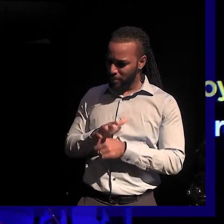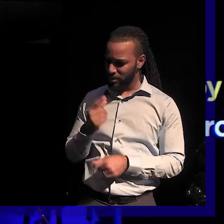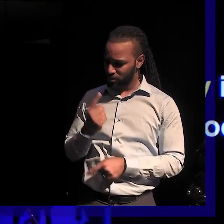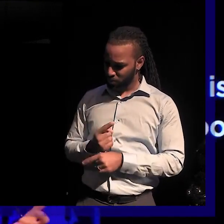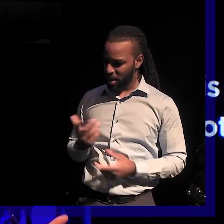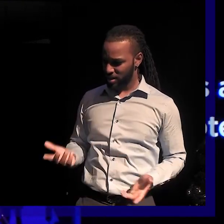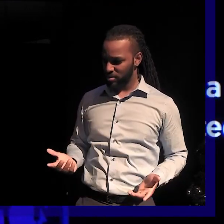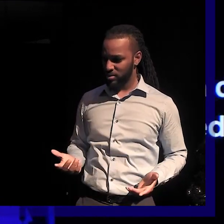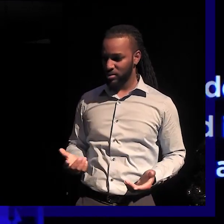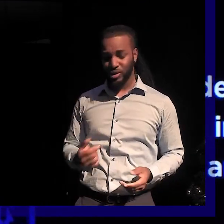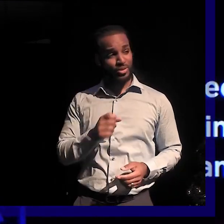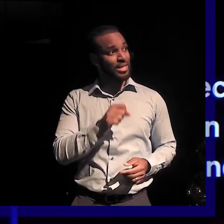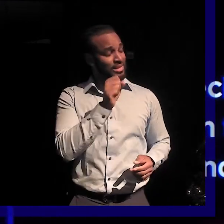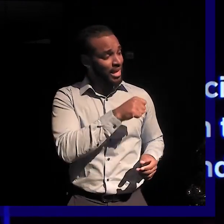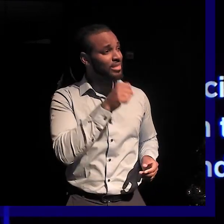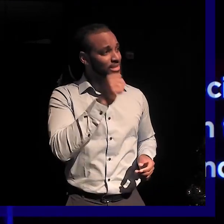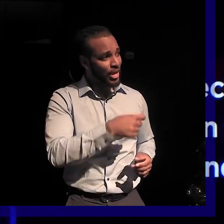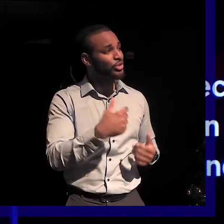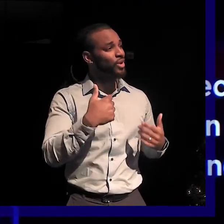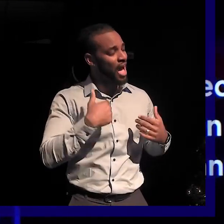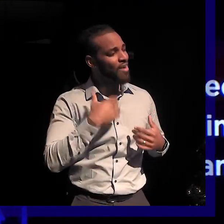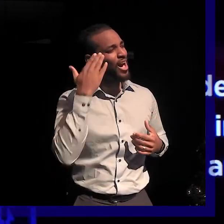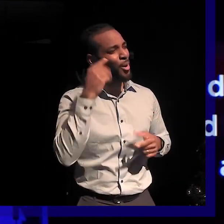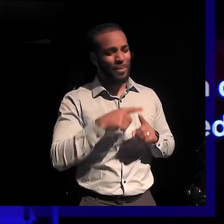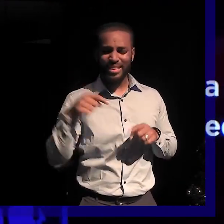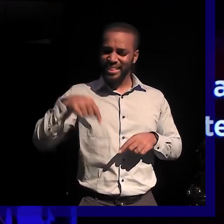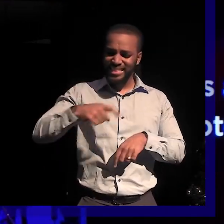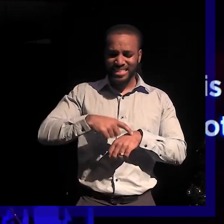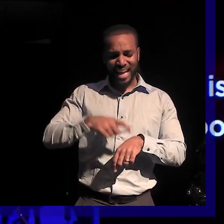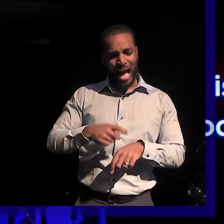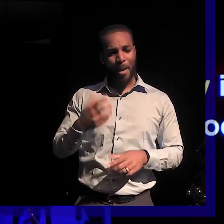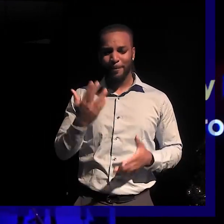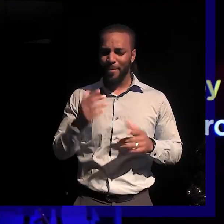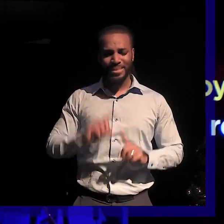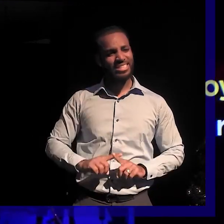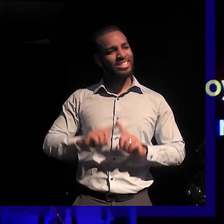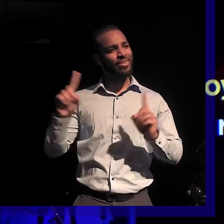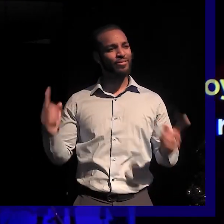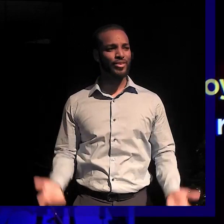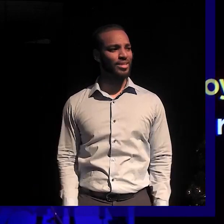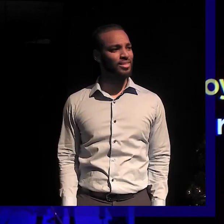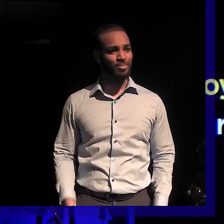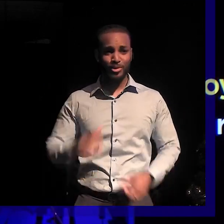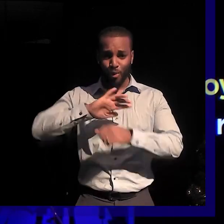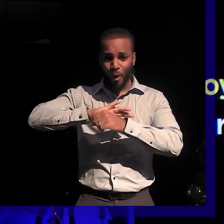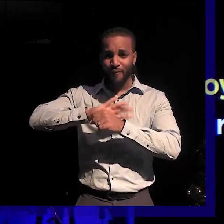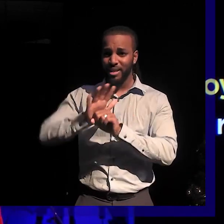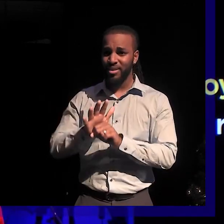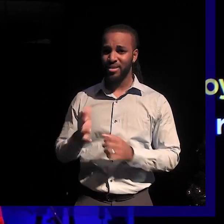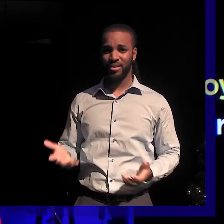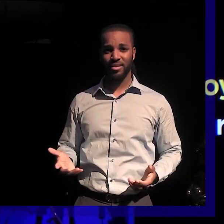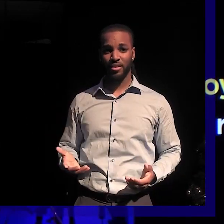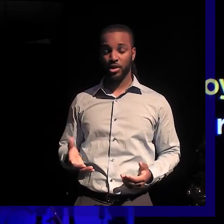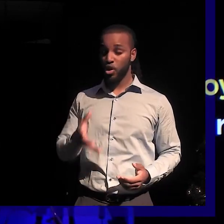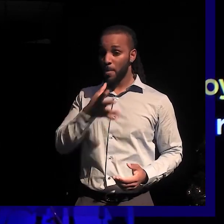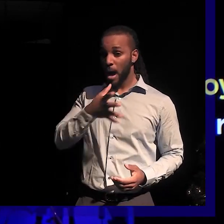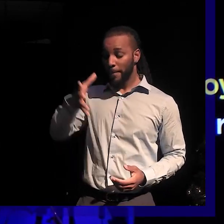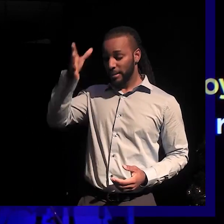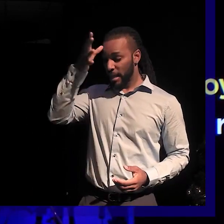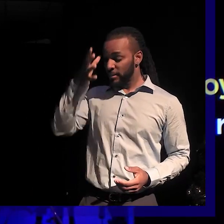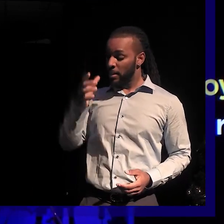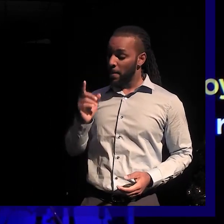say we do? And you're like, yes, yes, you have. But this time, maybe it's different because of COVID. And your mom and dad